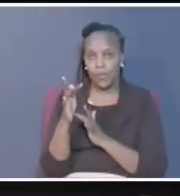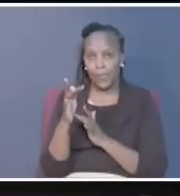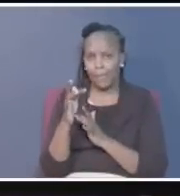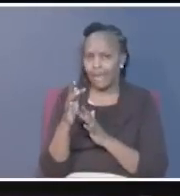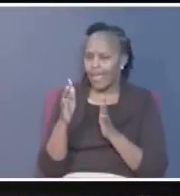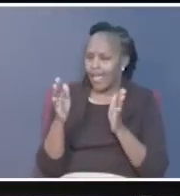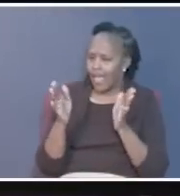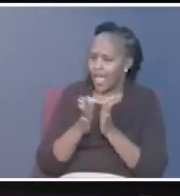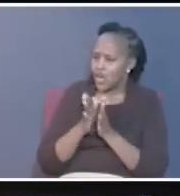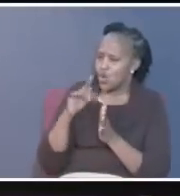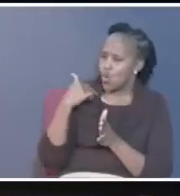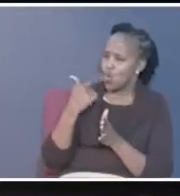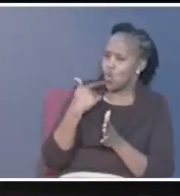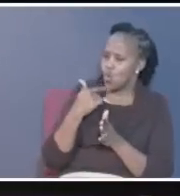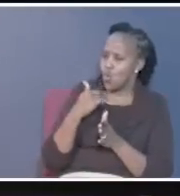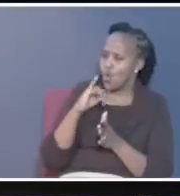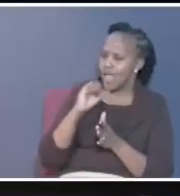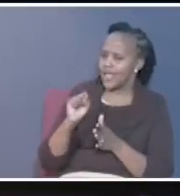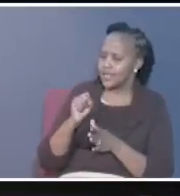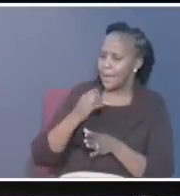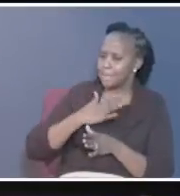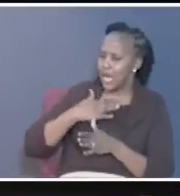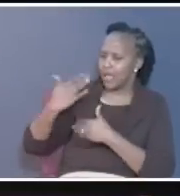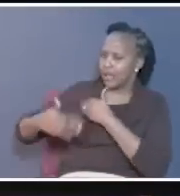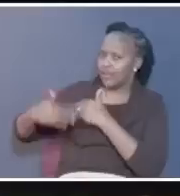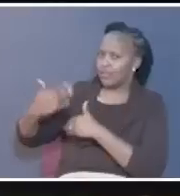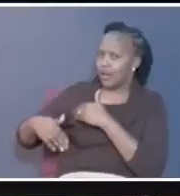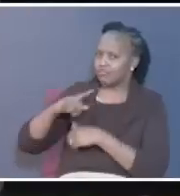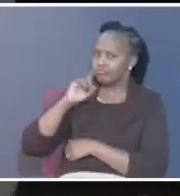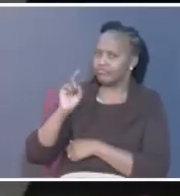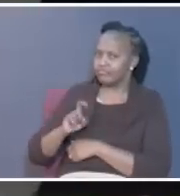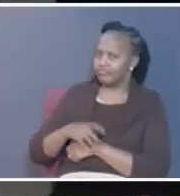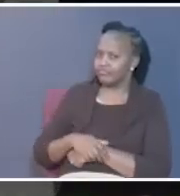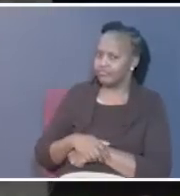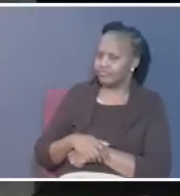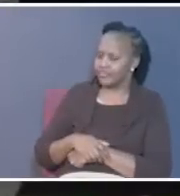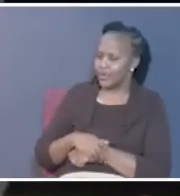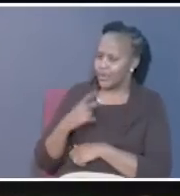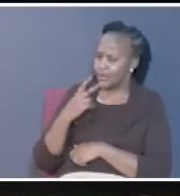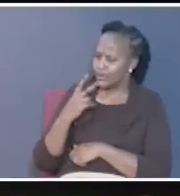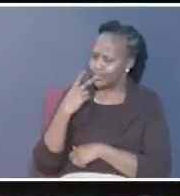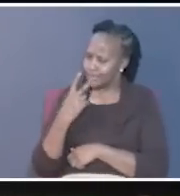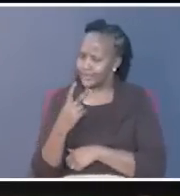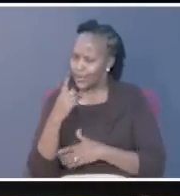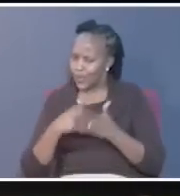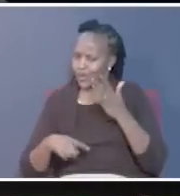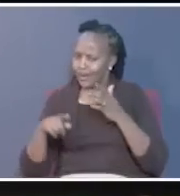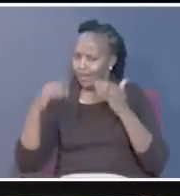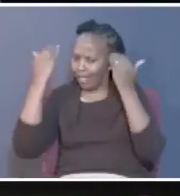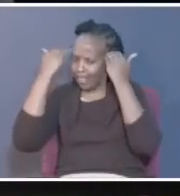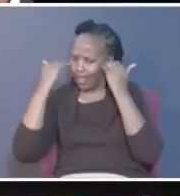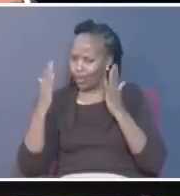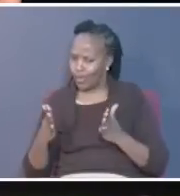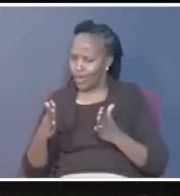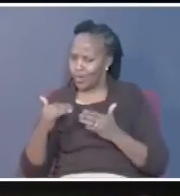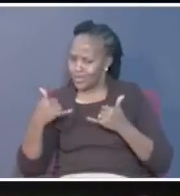"And who is my neighbor?" You see, what the lawyer was trying to do is to